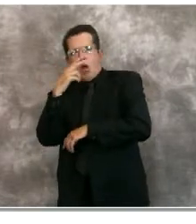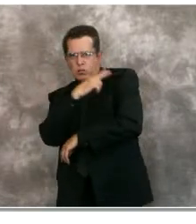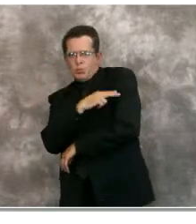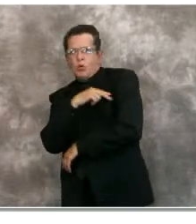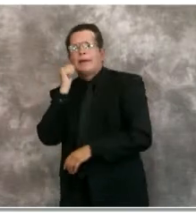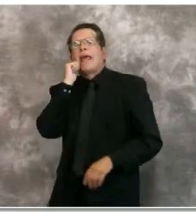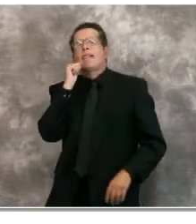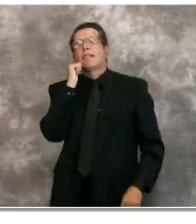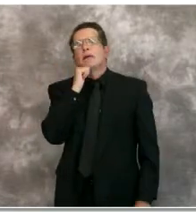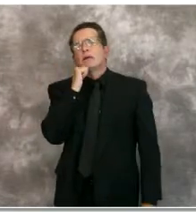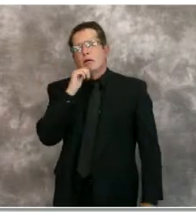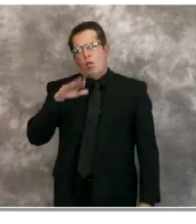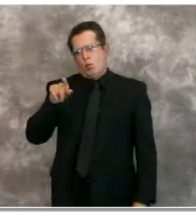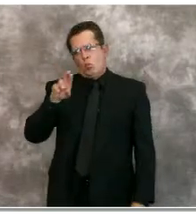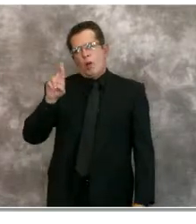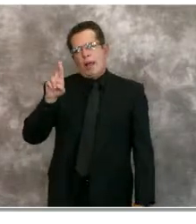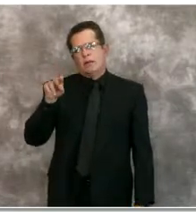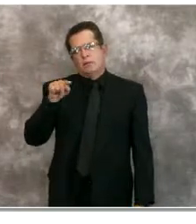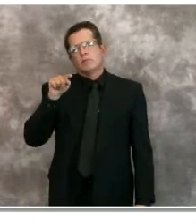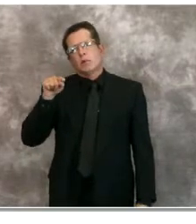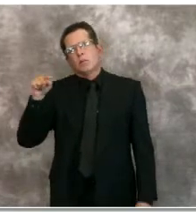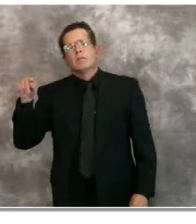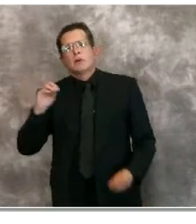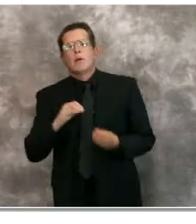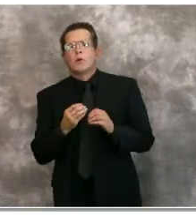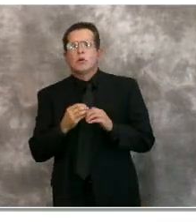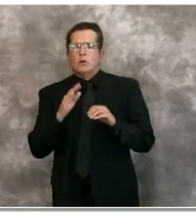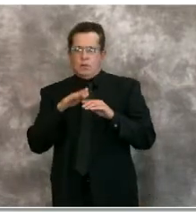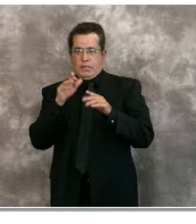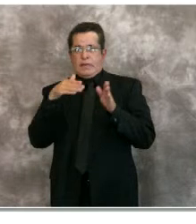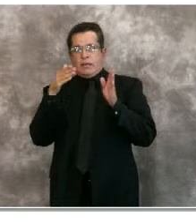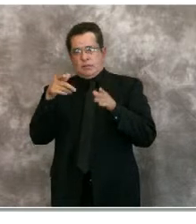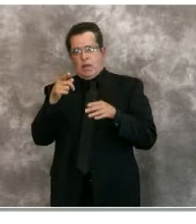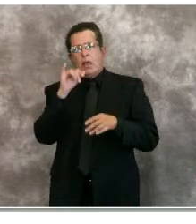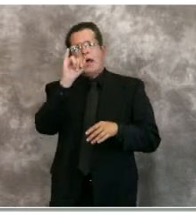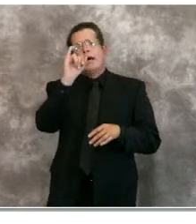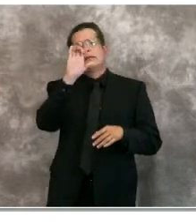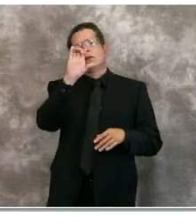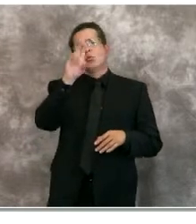right. And then in the next slide, we have ICU